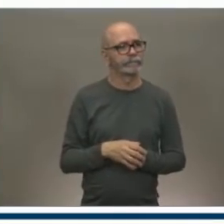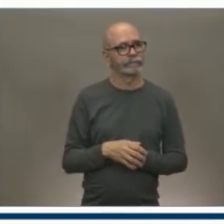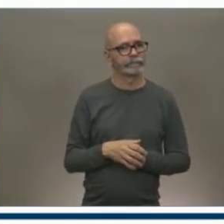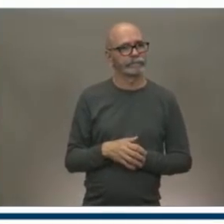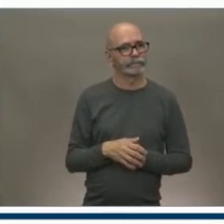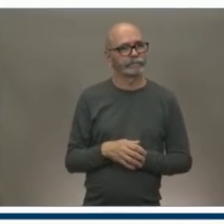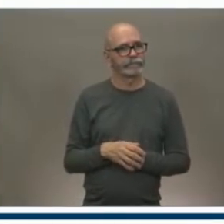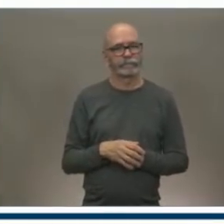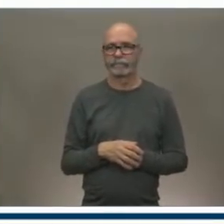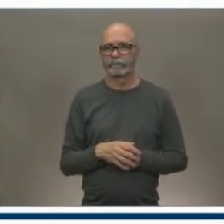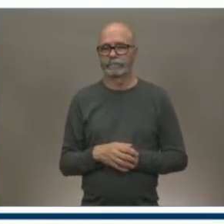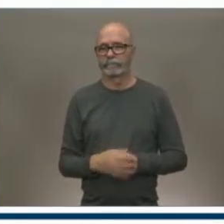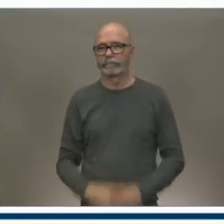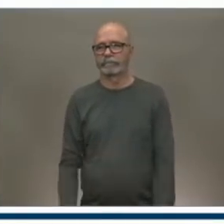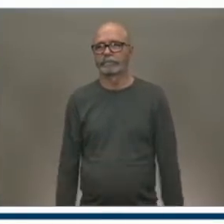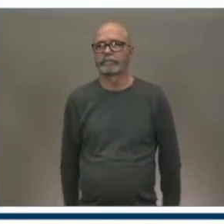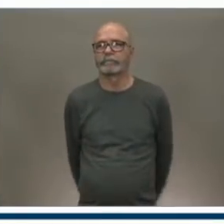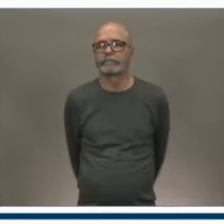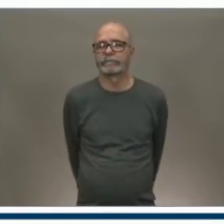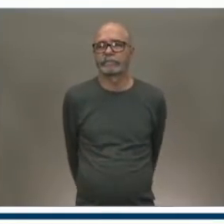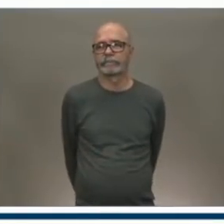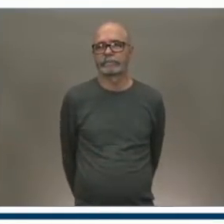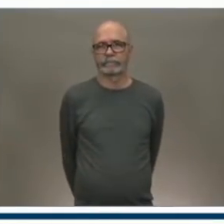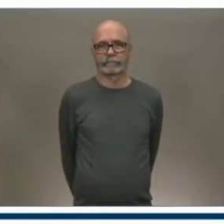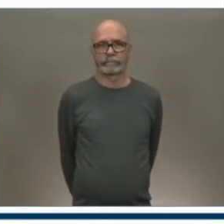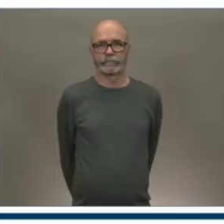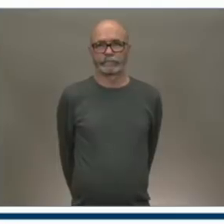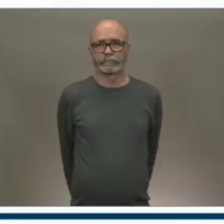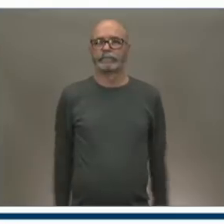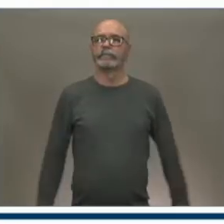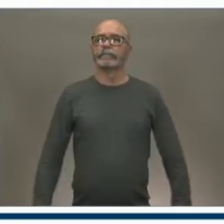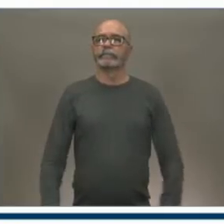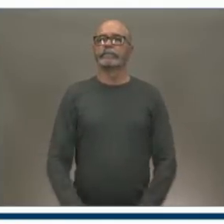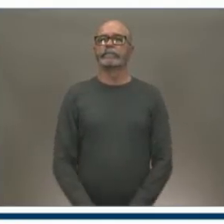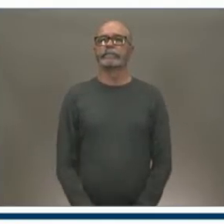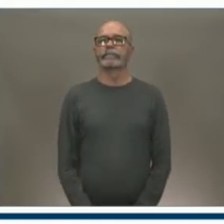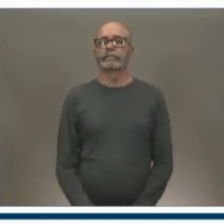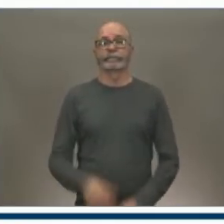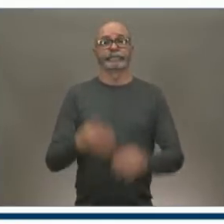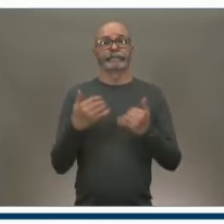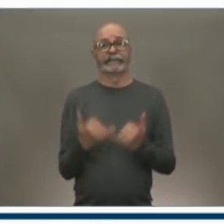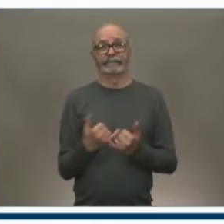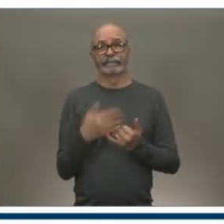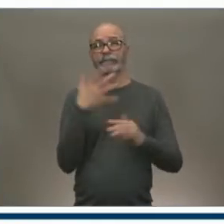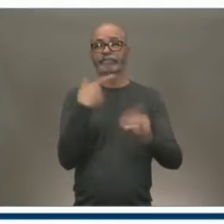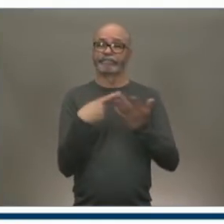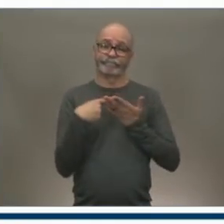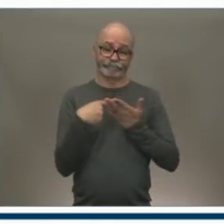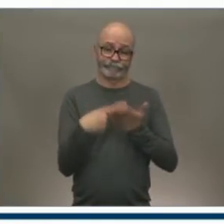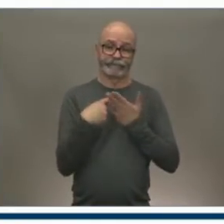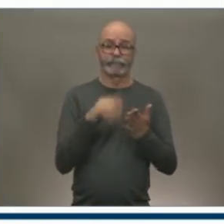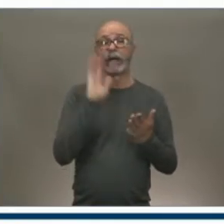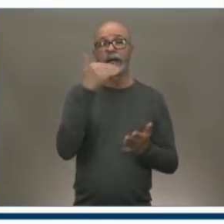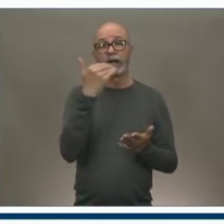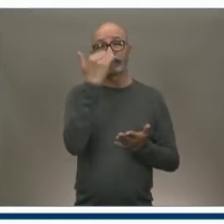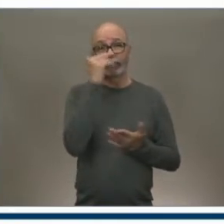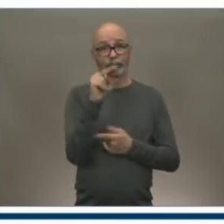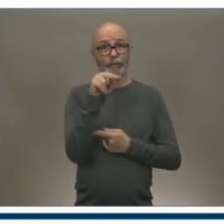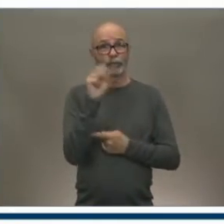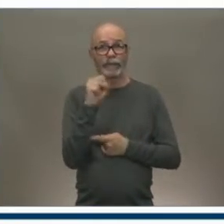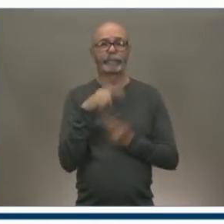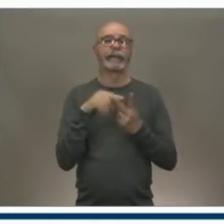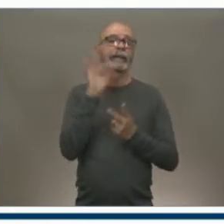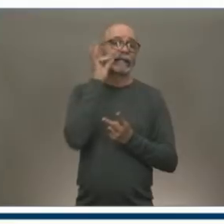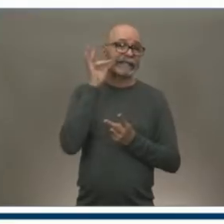Thanks. And similarly, we said we're in consultation with African Nova Scotian and Indigenous and First Nations